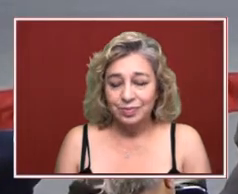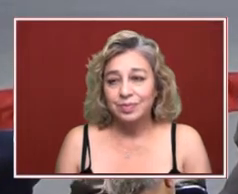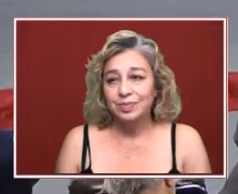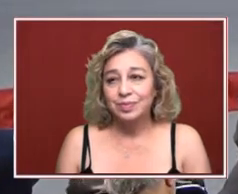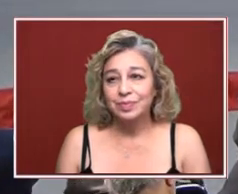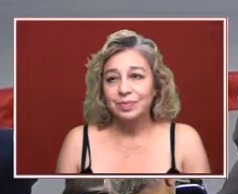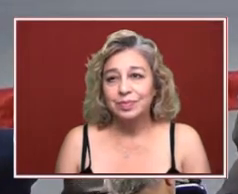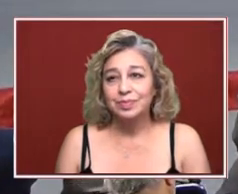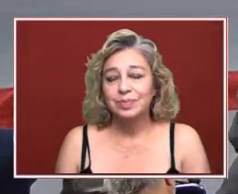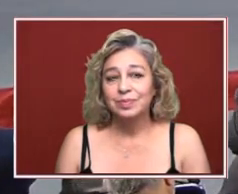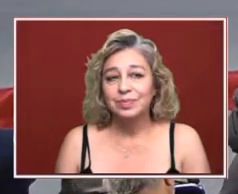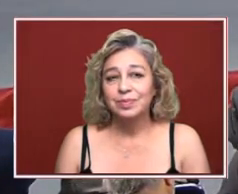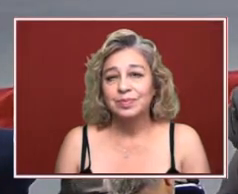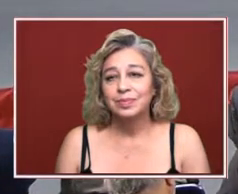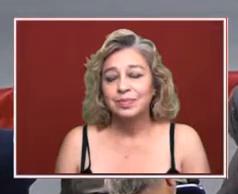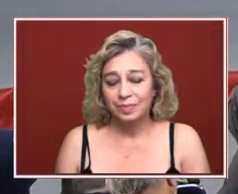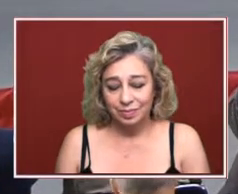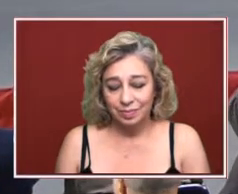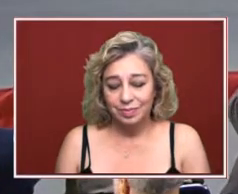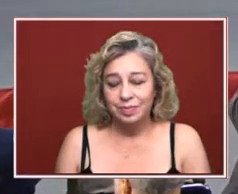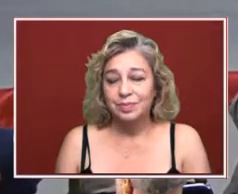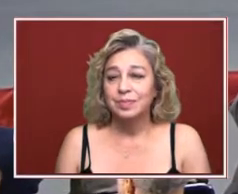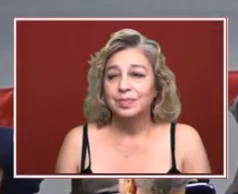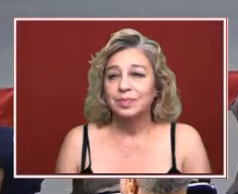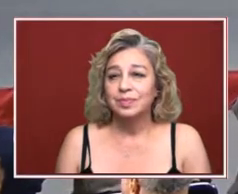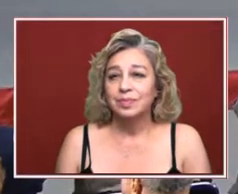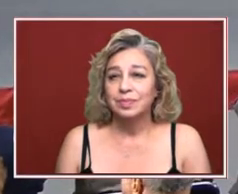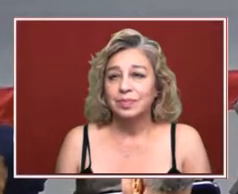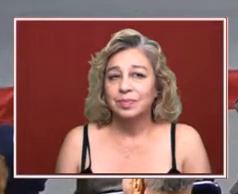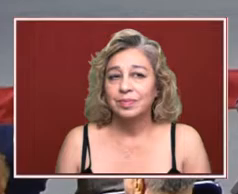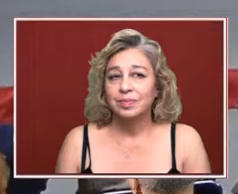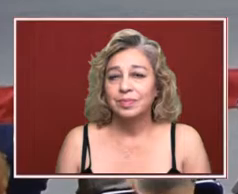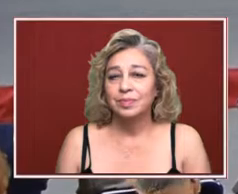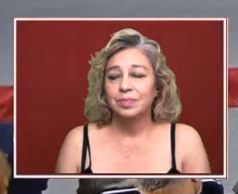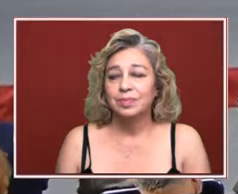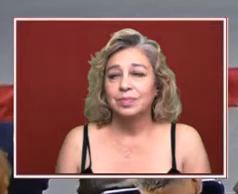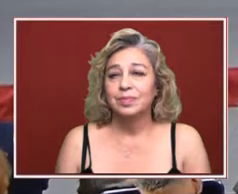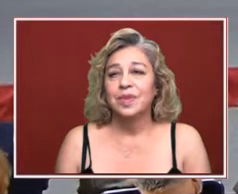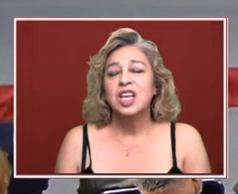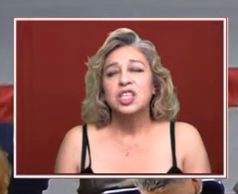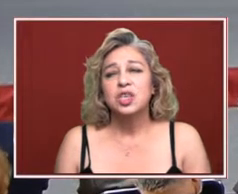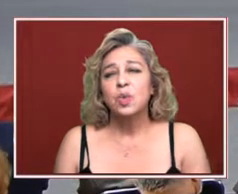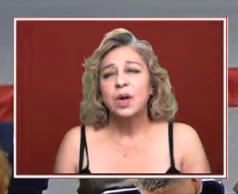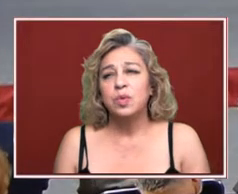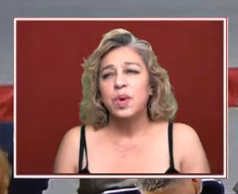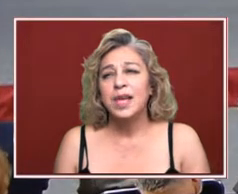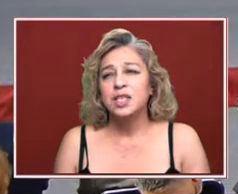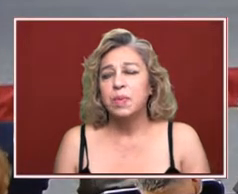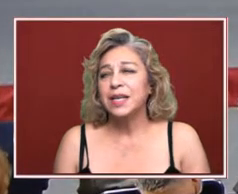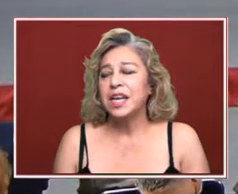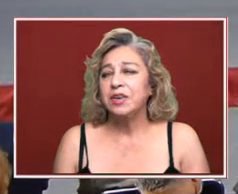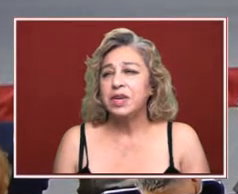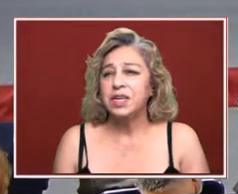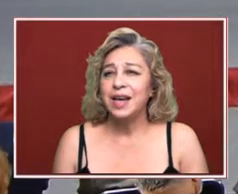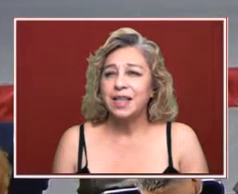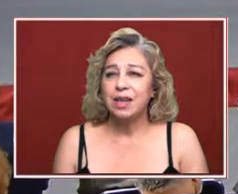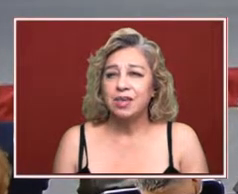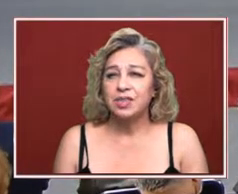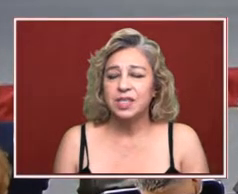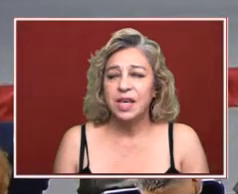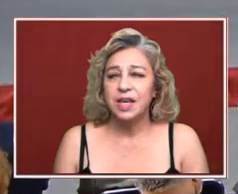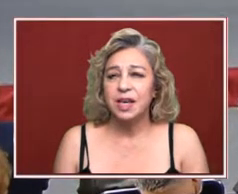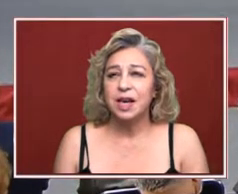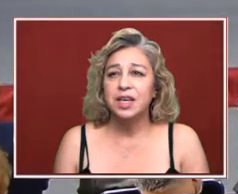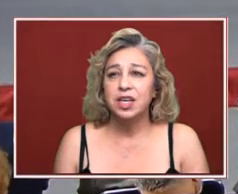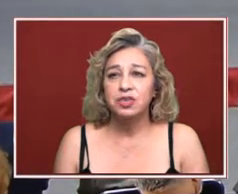esperamos ahora en la, en los diálogos, en las negociaciones. So what we expect now in